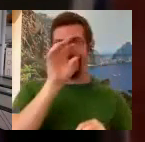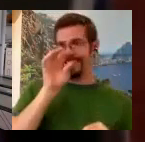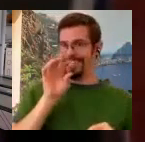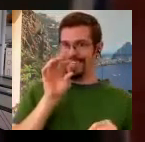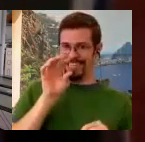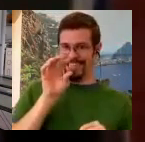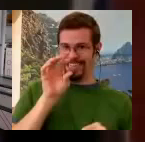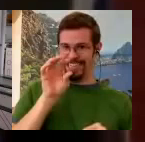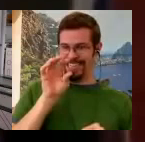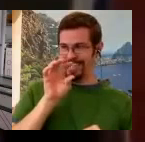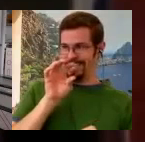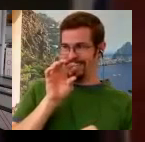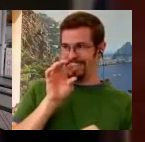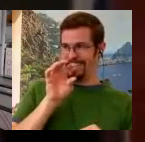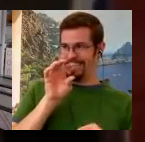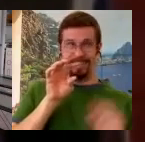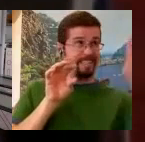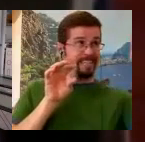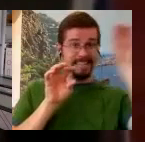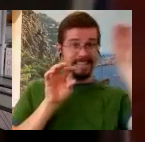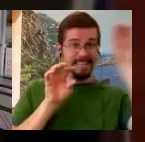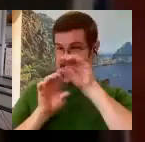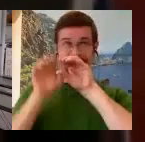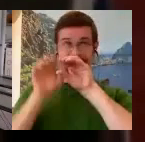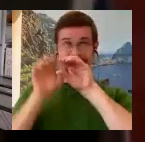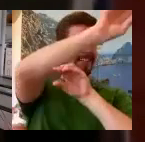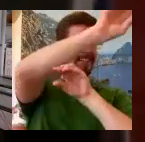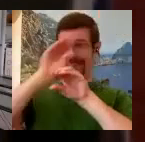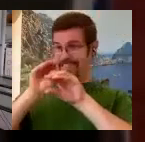putting it all back together again like Humpty Dumpty.